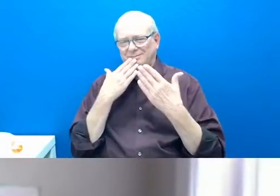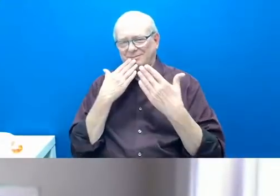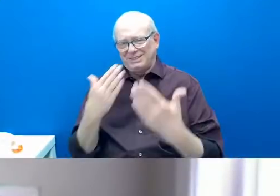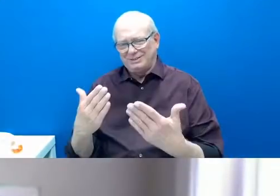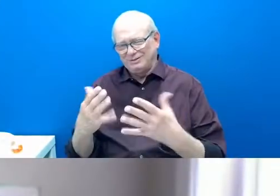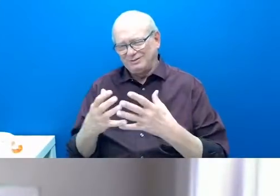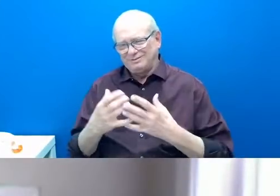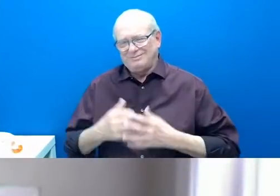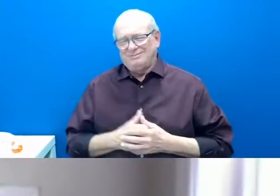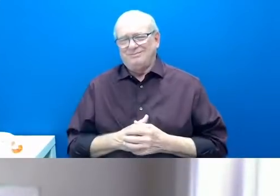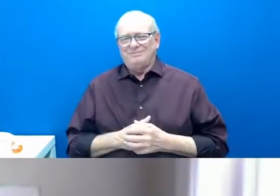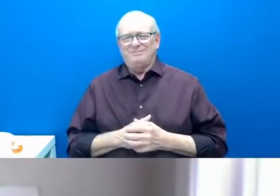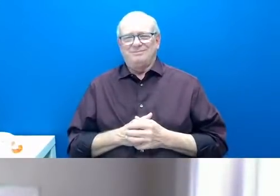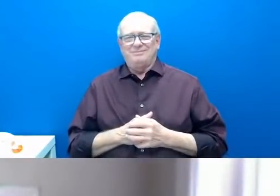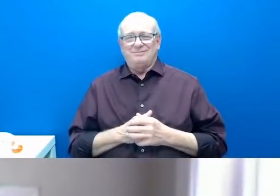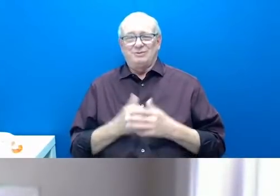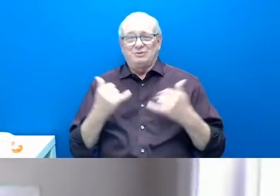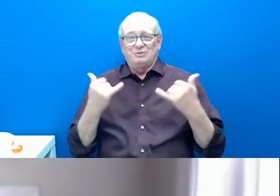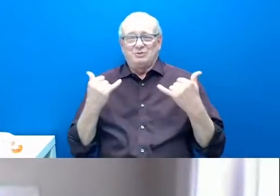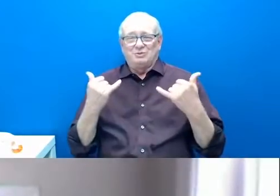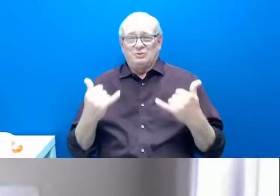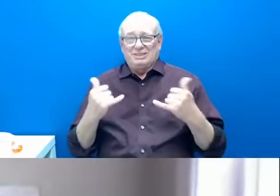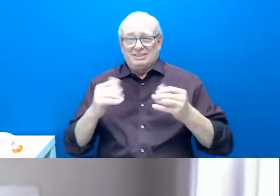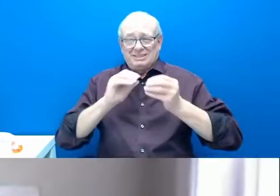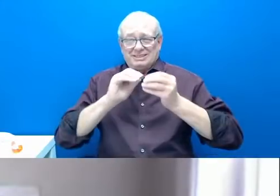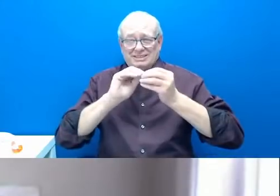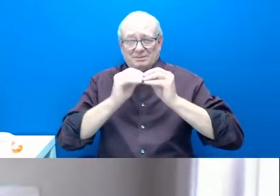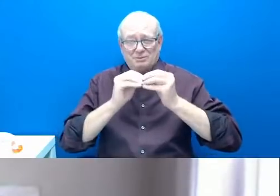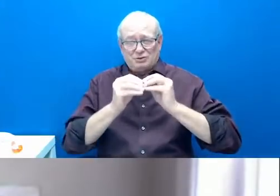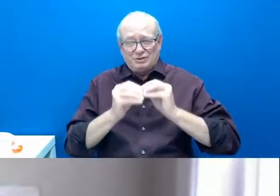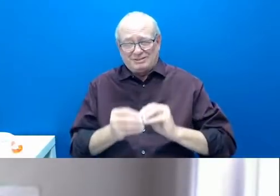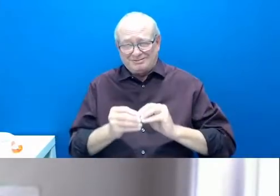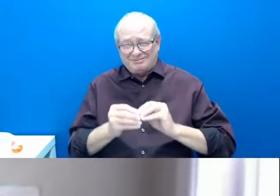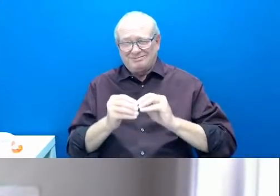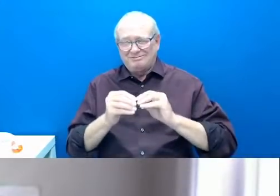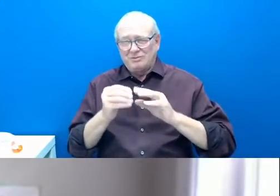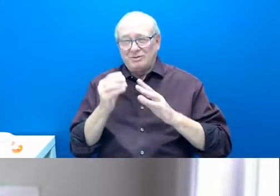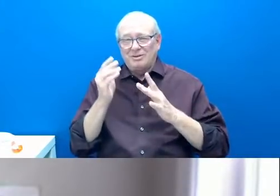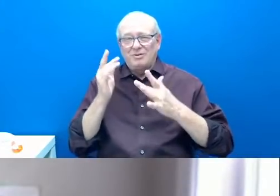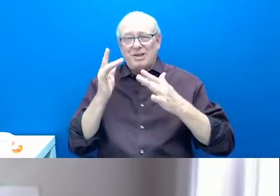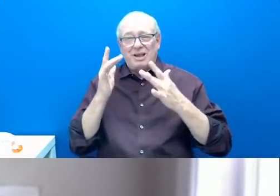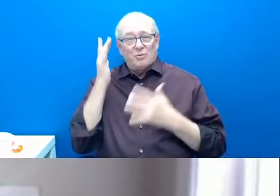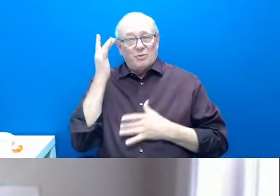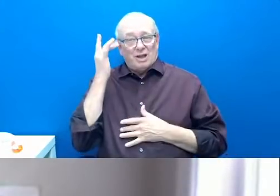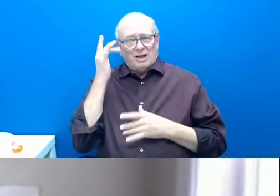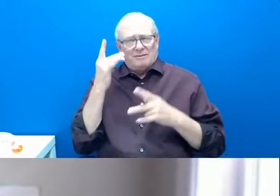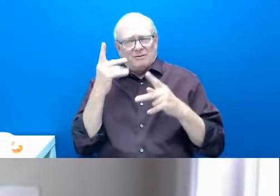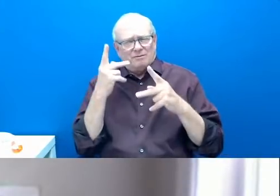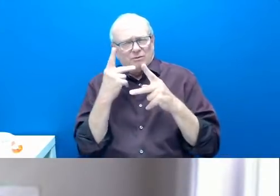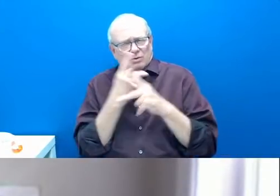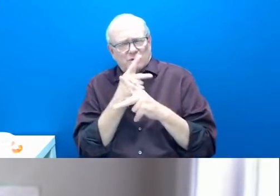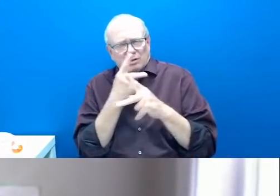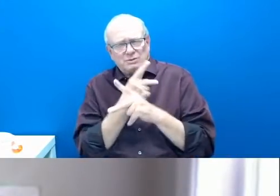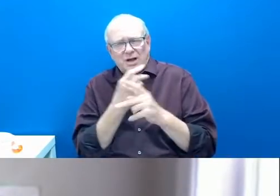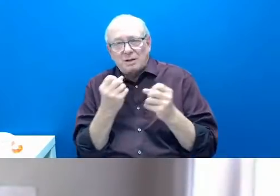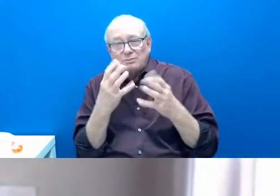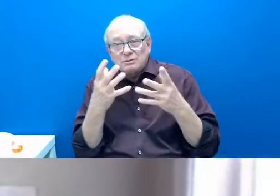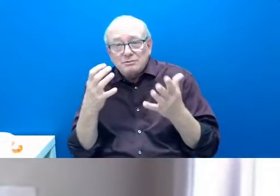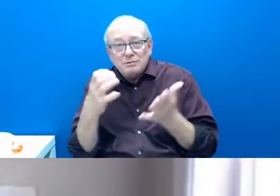going to delve too much into today's numbers because we haven't had the opportunity to incorporate them just yet, as they were just